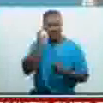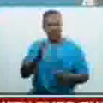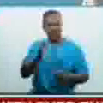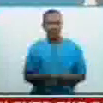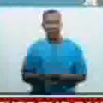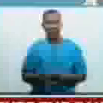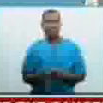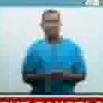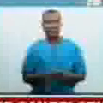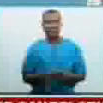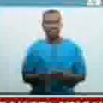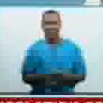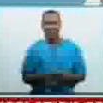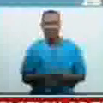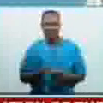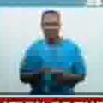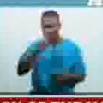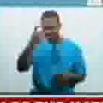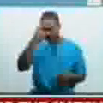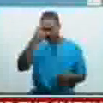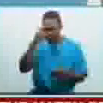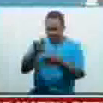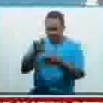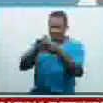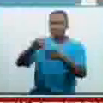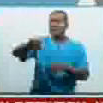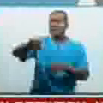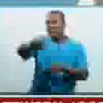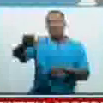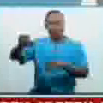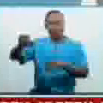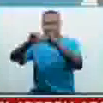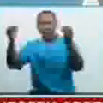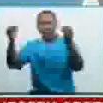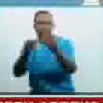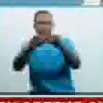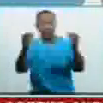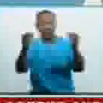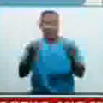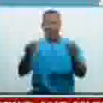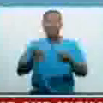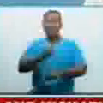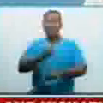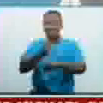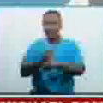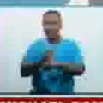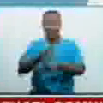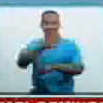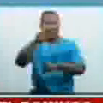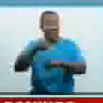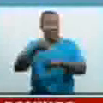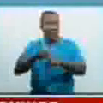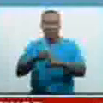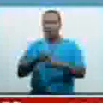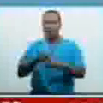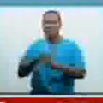is currently liaising with institutions to create a composite national audio-visual archive to preserve